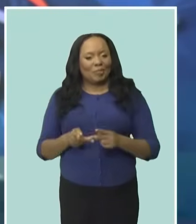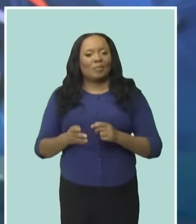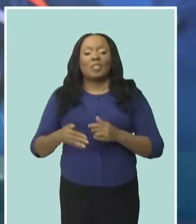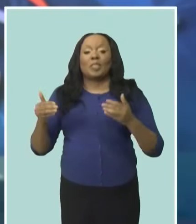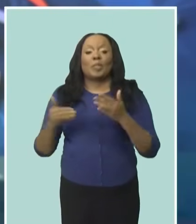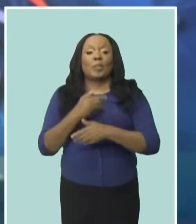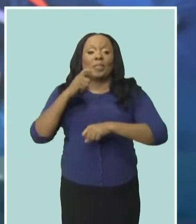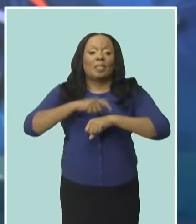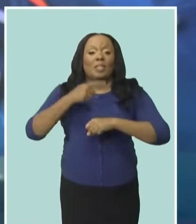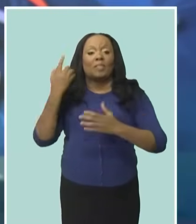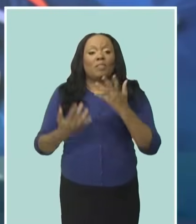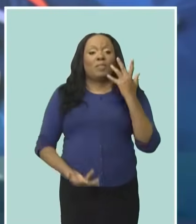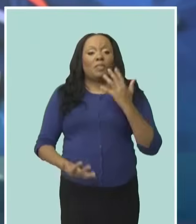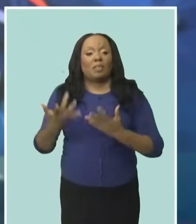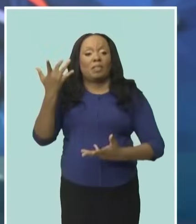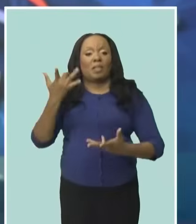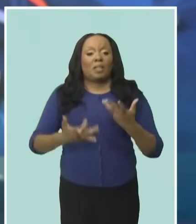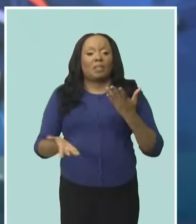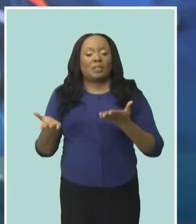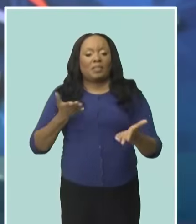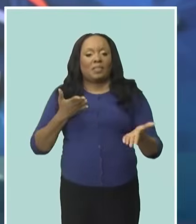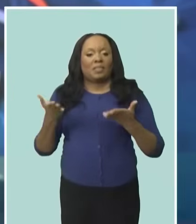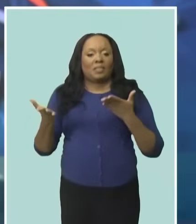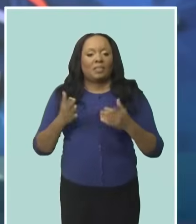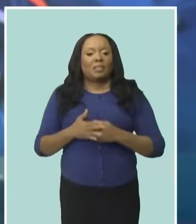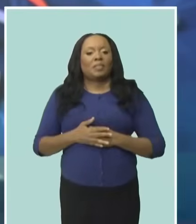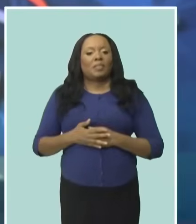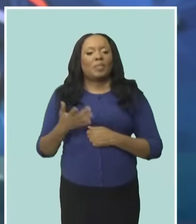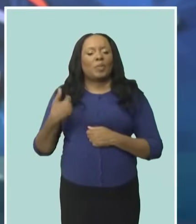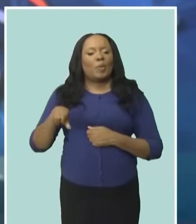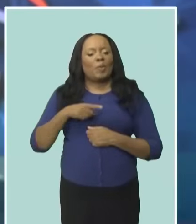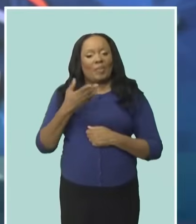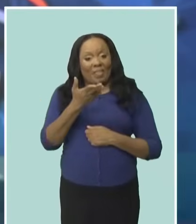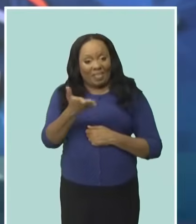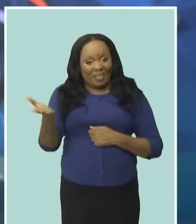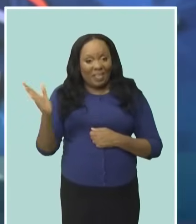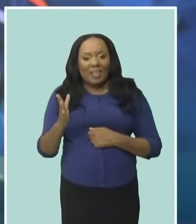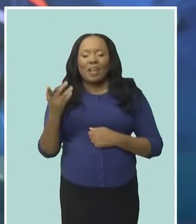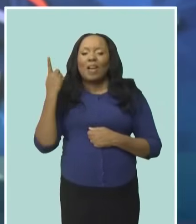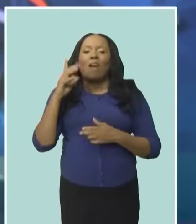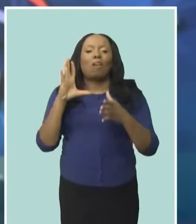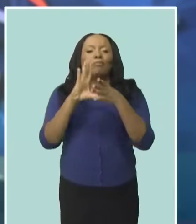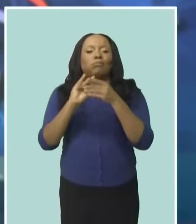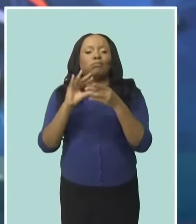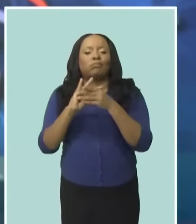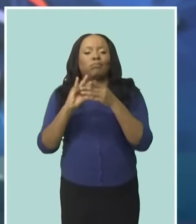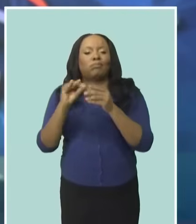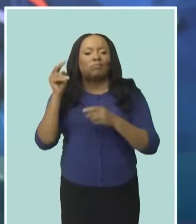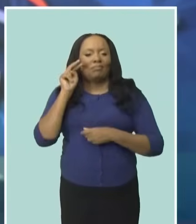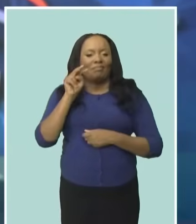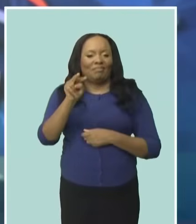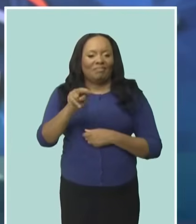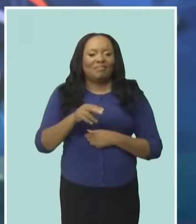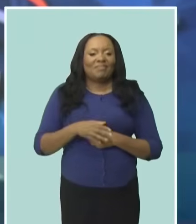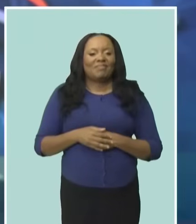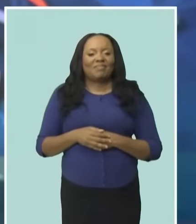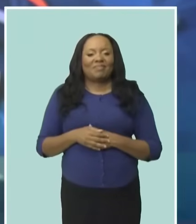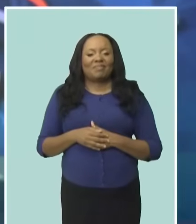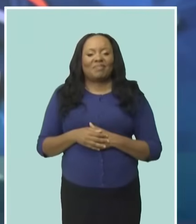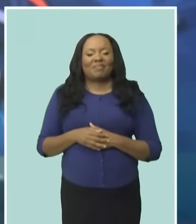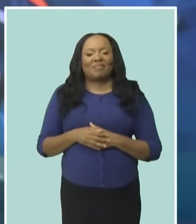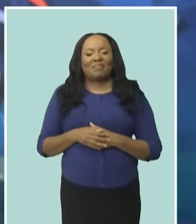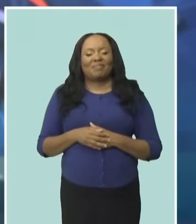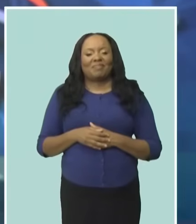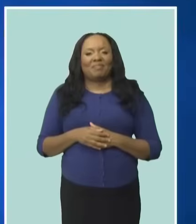signals a new era for the Barbados Fire Service. Our Deandra Roberts was at the ceremony, and she files this report.